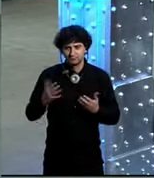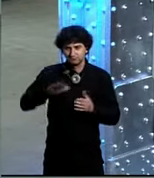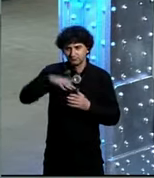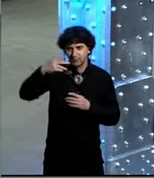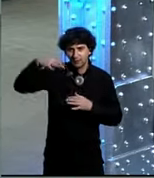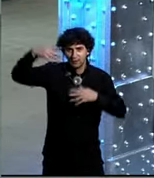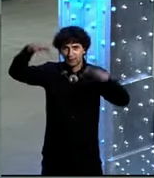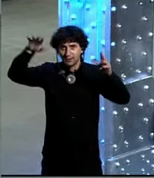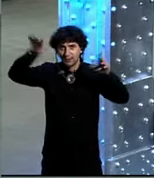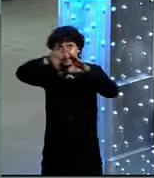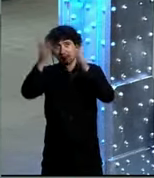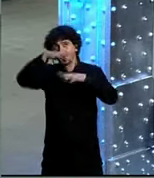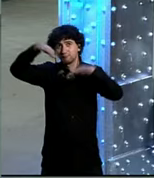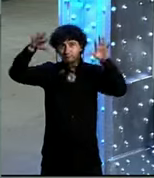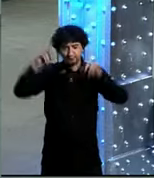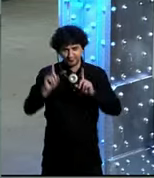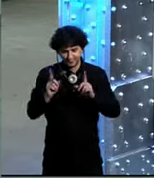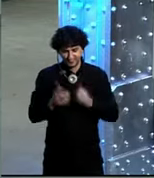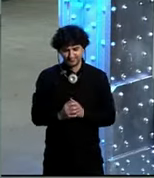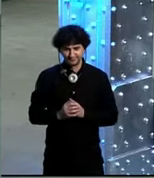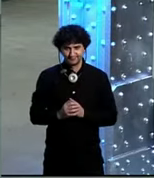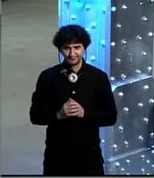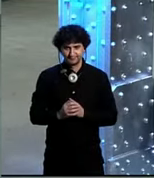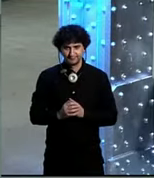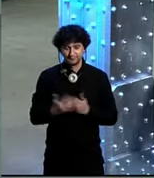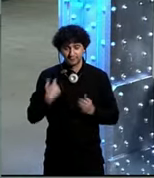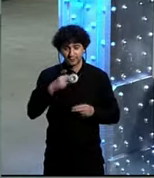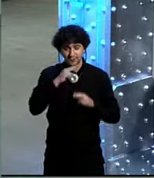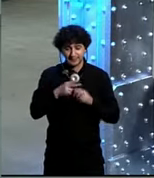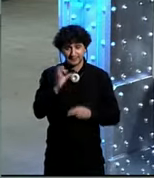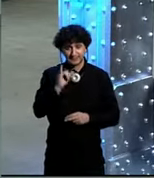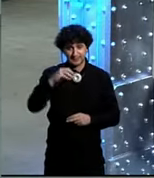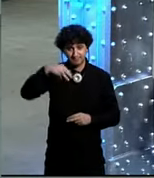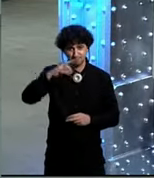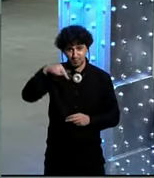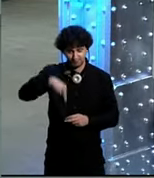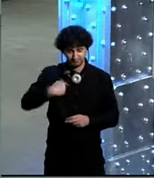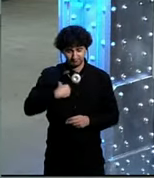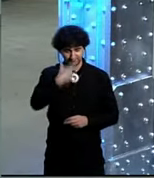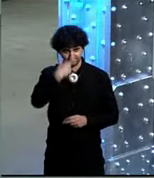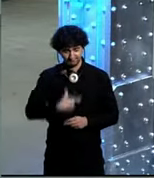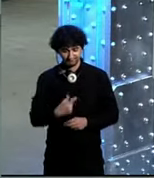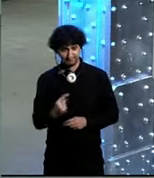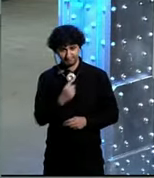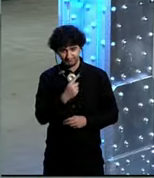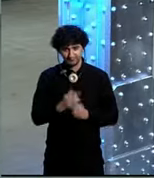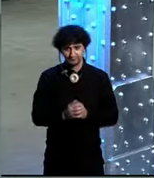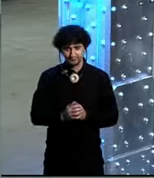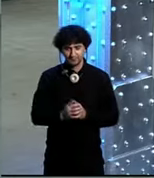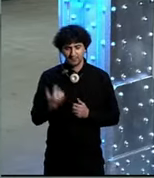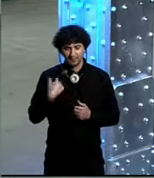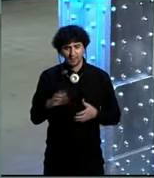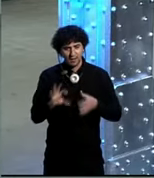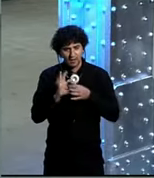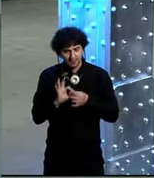much. My name is Simo Staffans, that's me. A friend of mine was kind enough to draw my